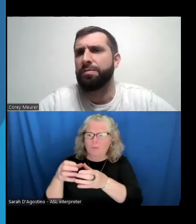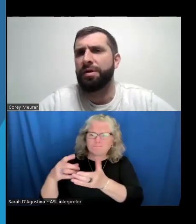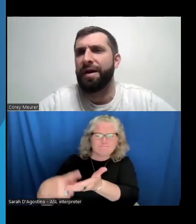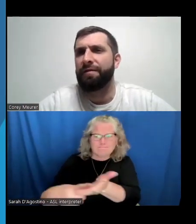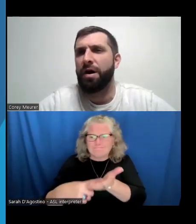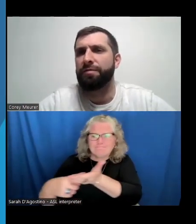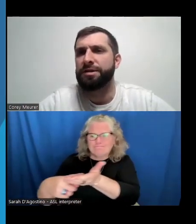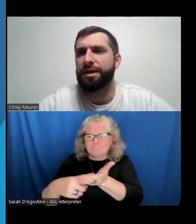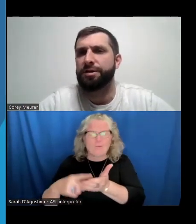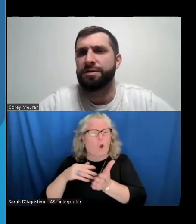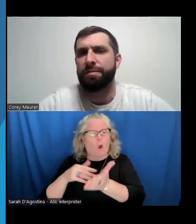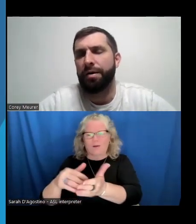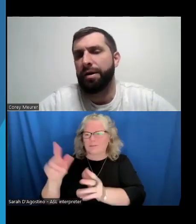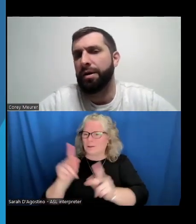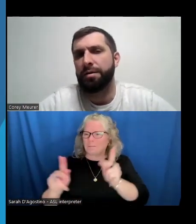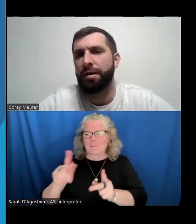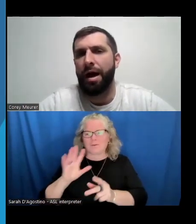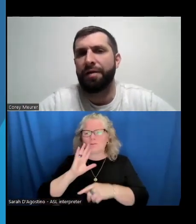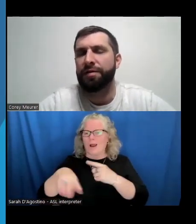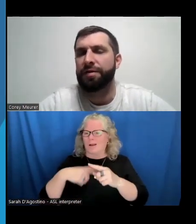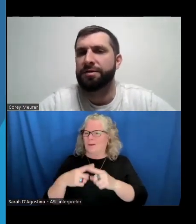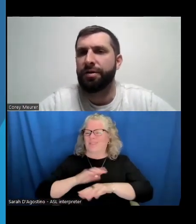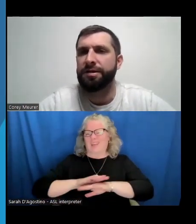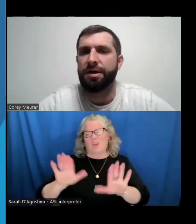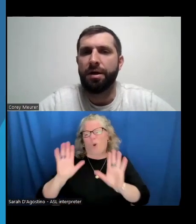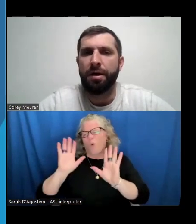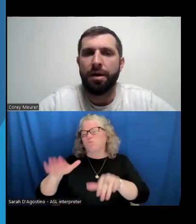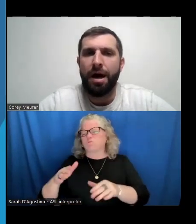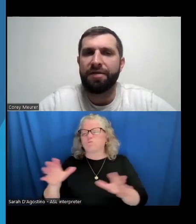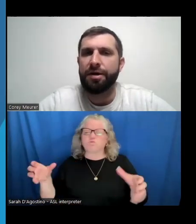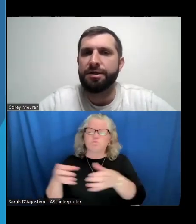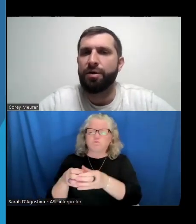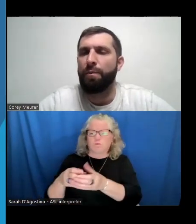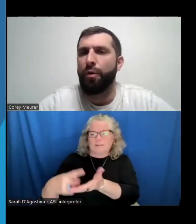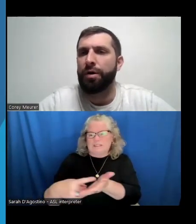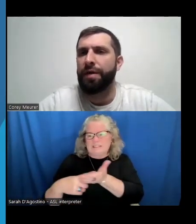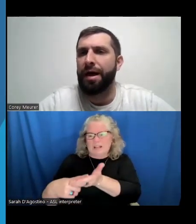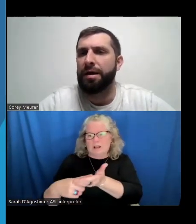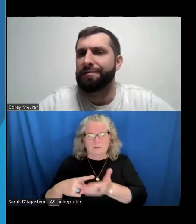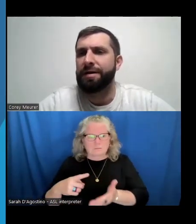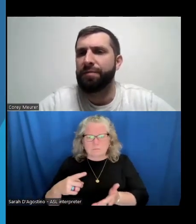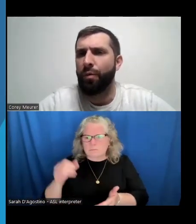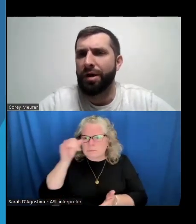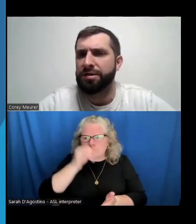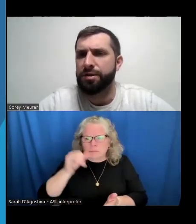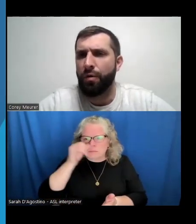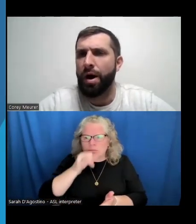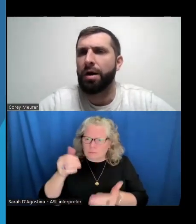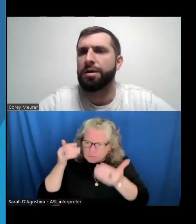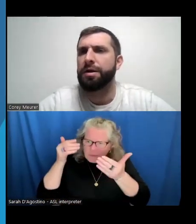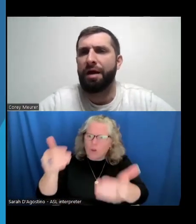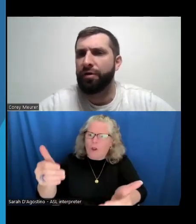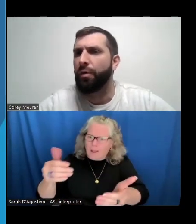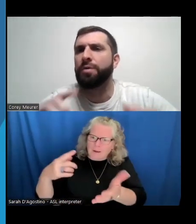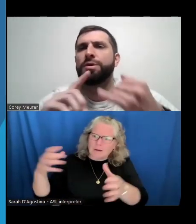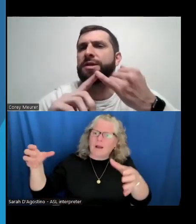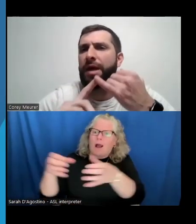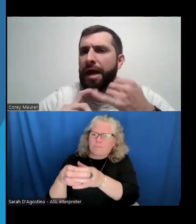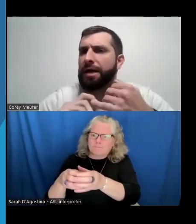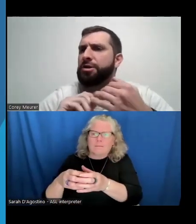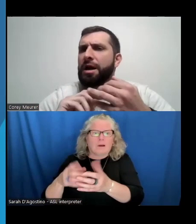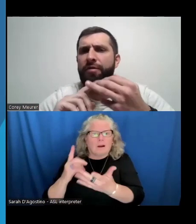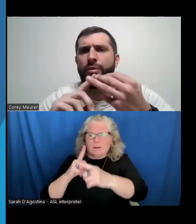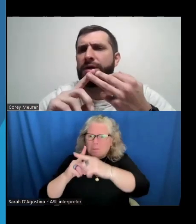they don't debrief and have conversations about it. And I think that's crazy. I think it's so important that if something went so well and everyone